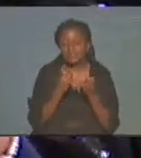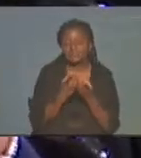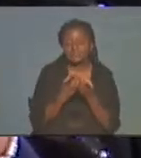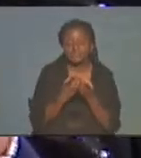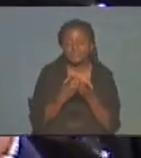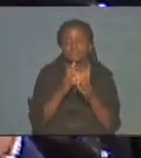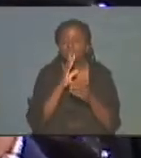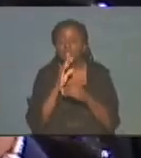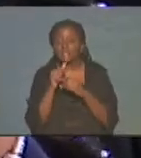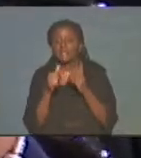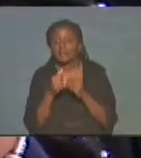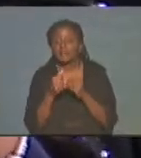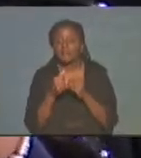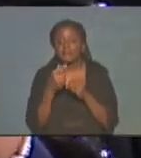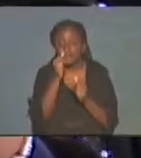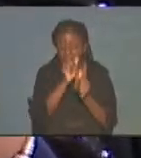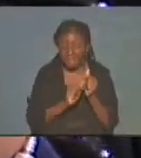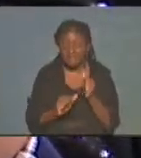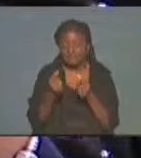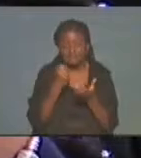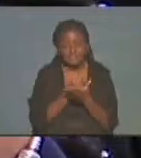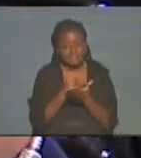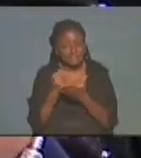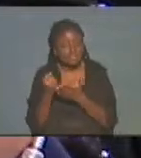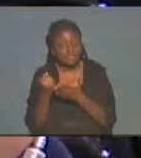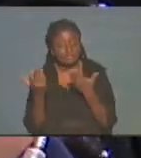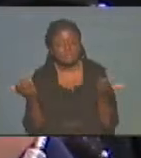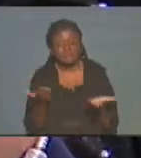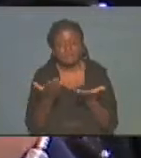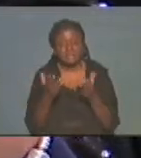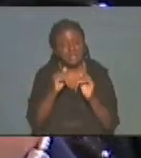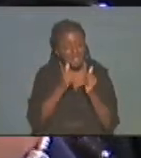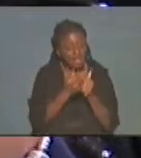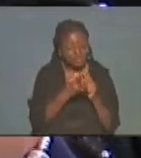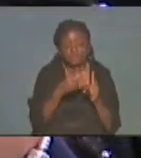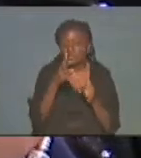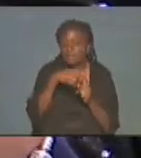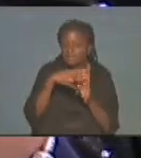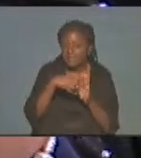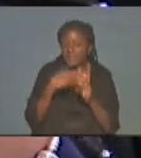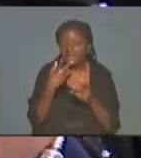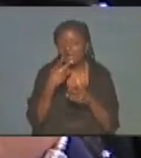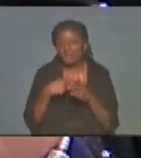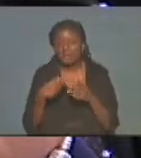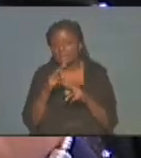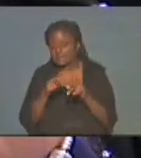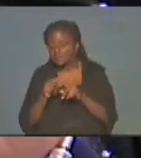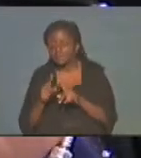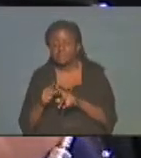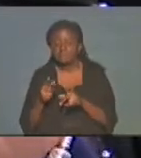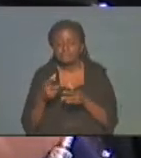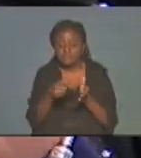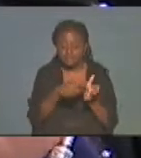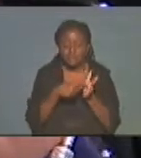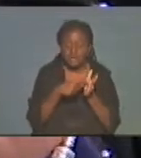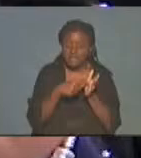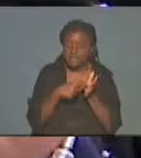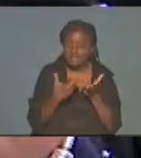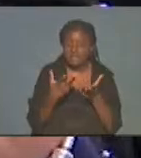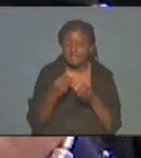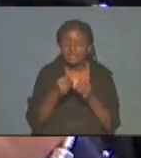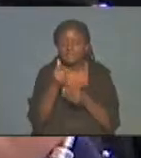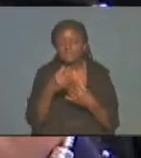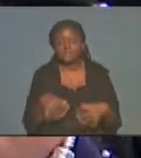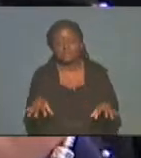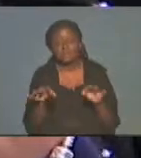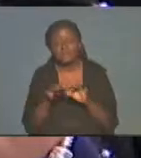are going to be talking about every scholarship that is available, how to apply, what are the various criteria, and most